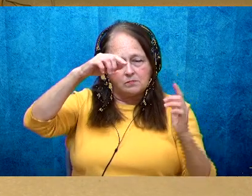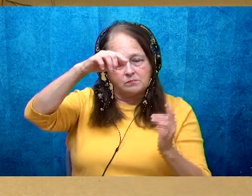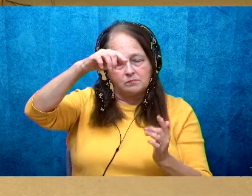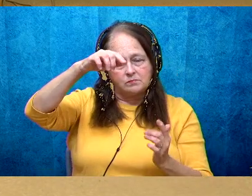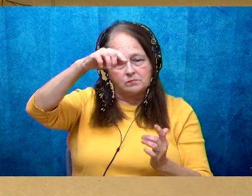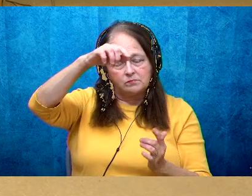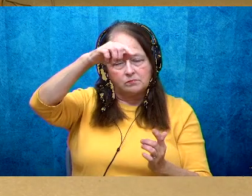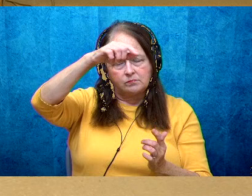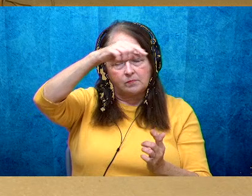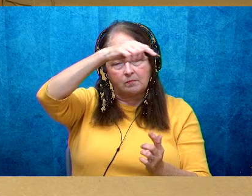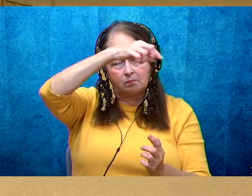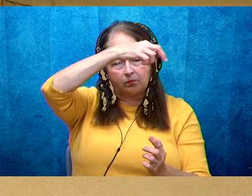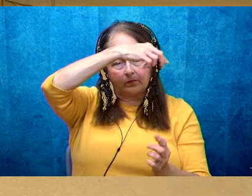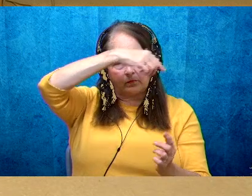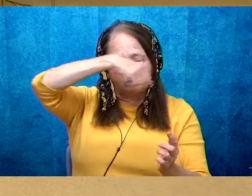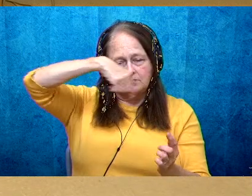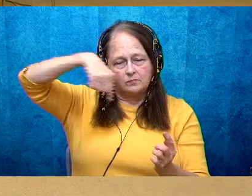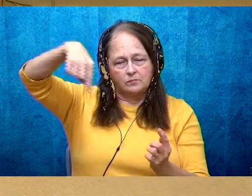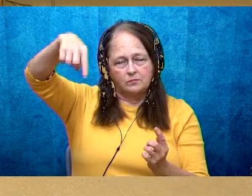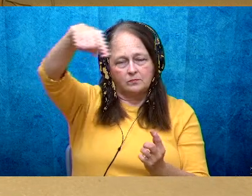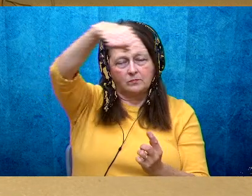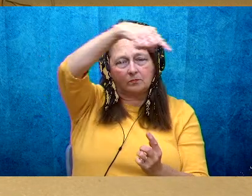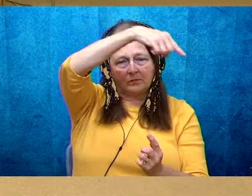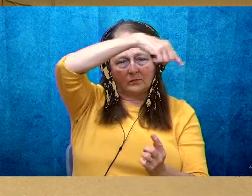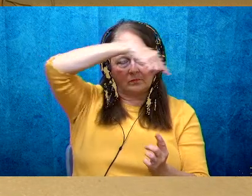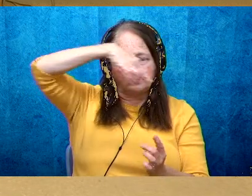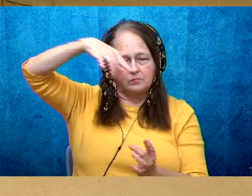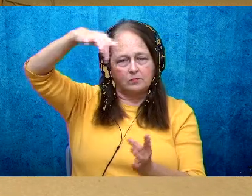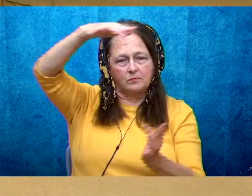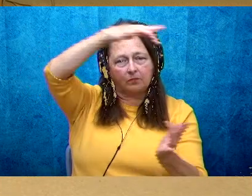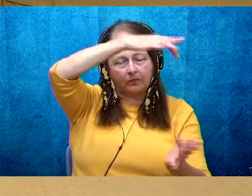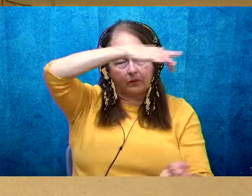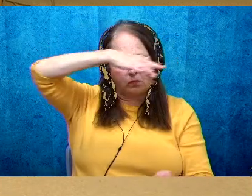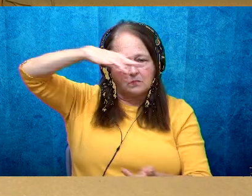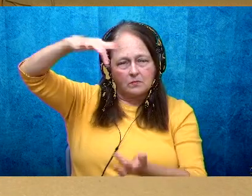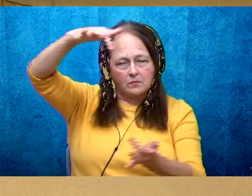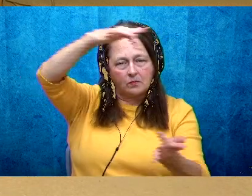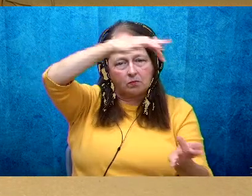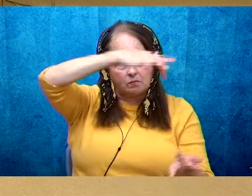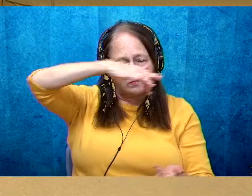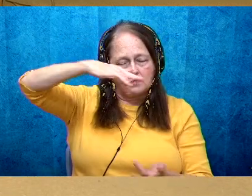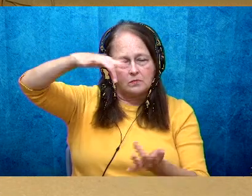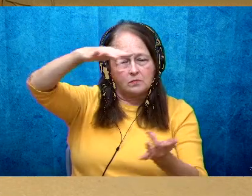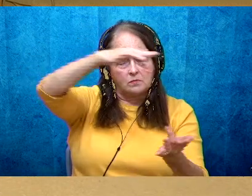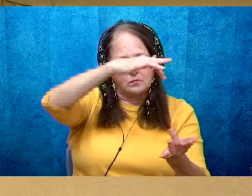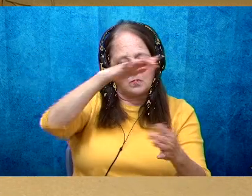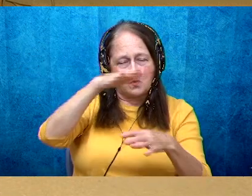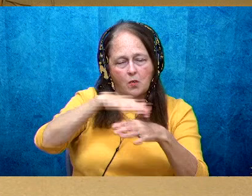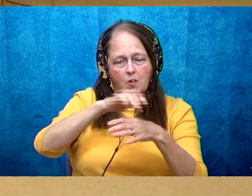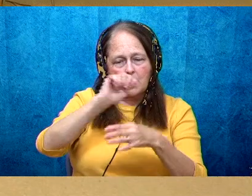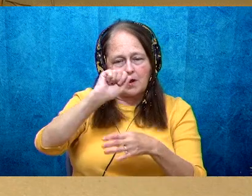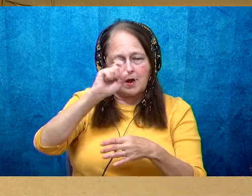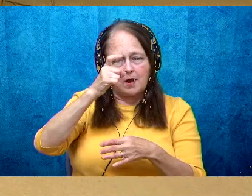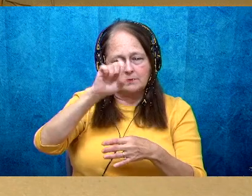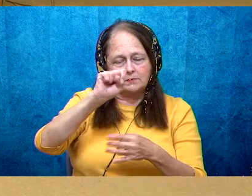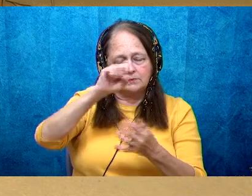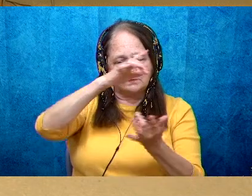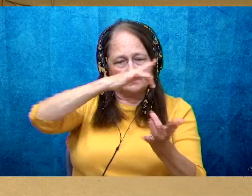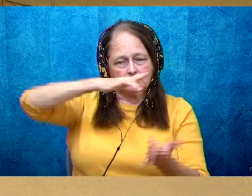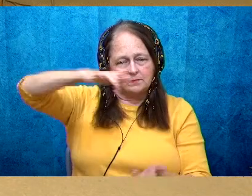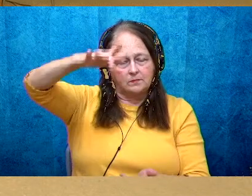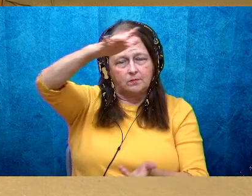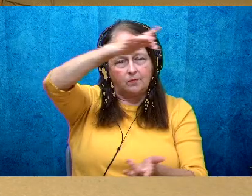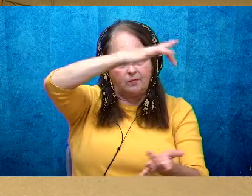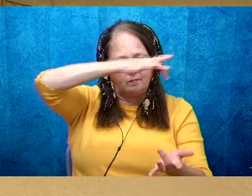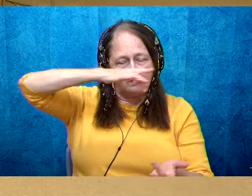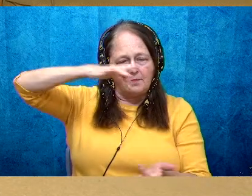we're simply talking about the spinning motion of the Earth on its axis. So there's no forward progress. This